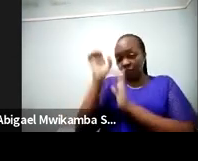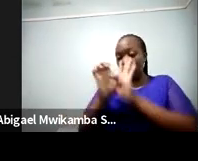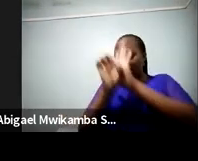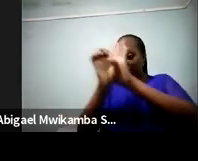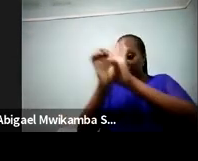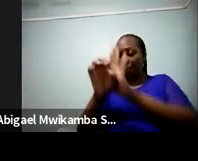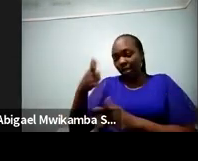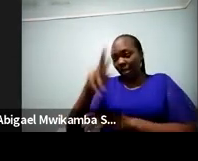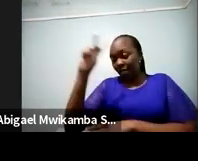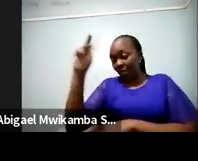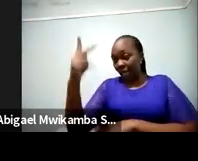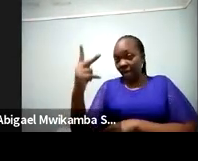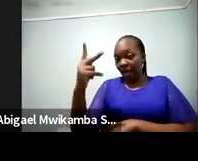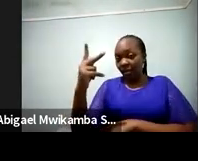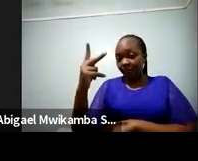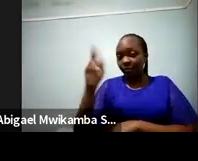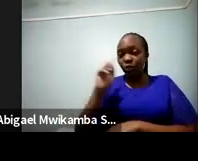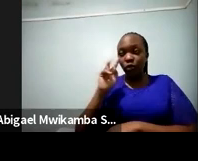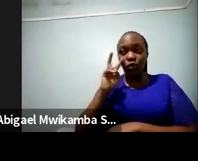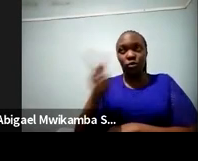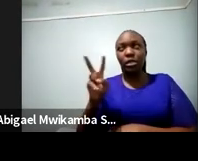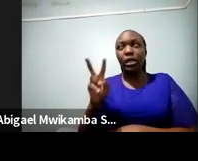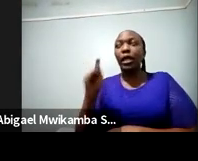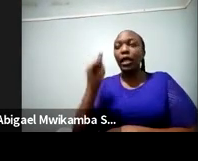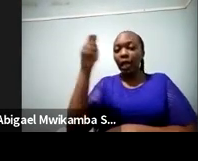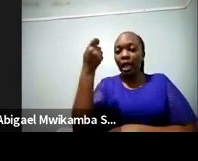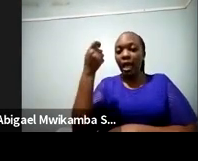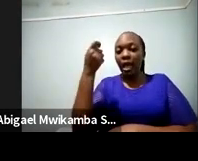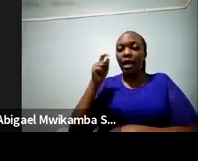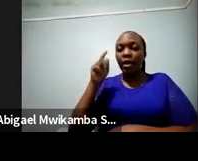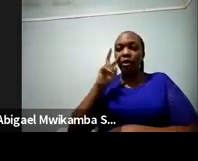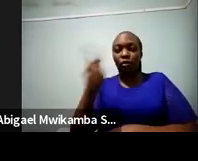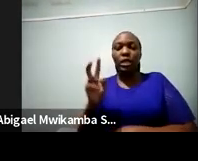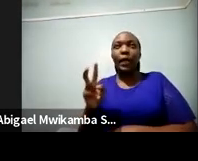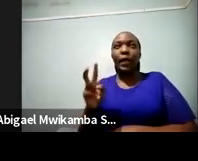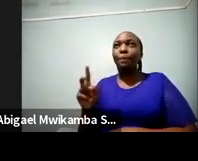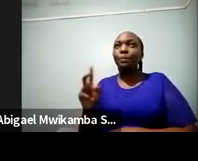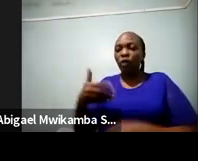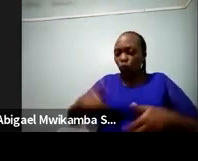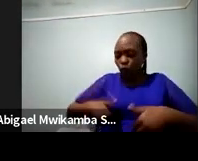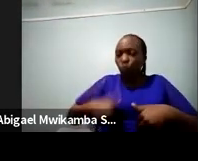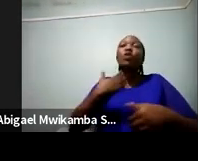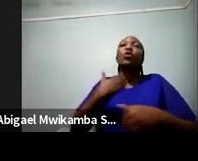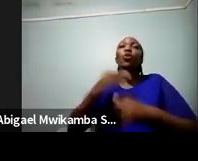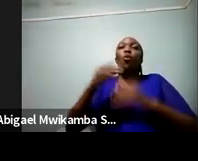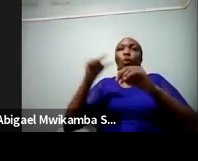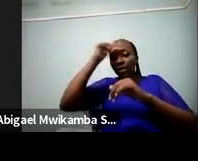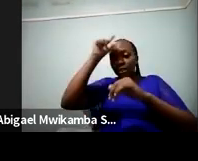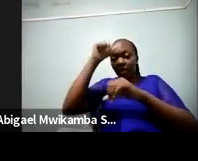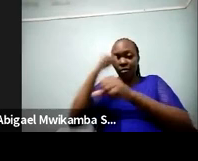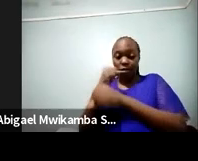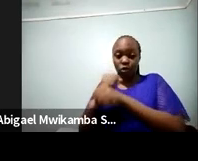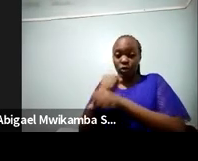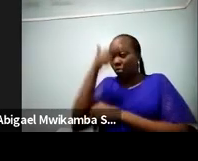are crying for jobs, government jobs actually, because they know that's where solid capital might come from. With